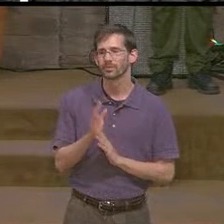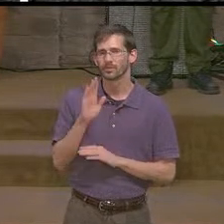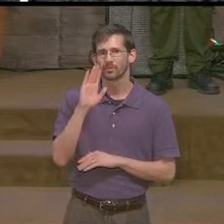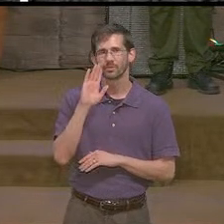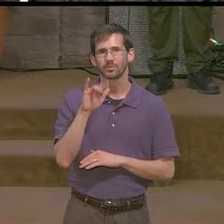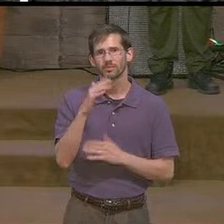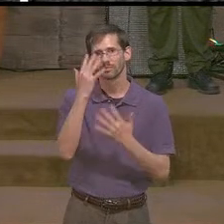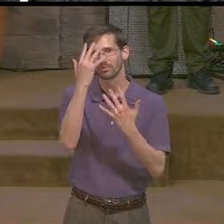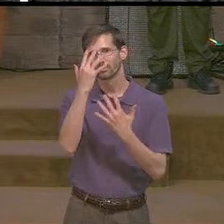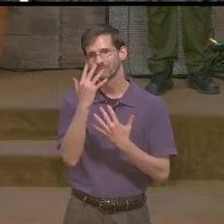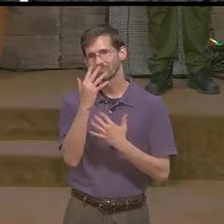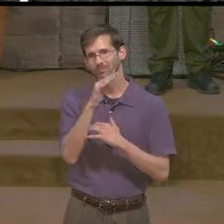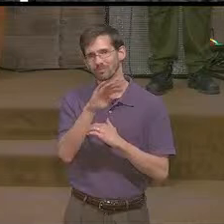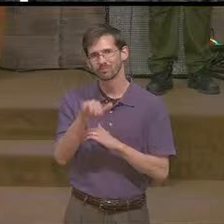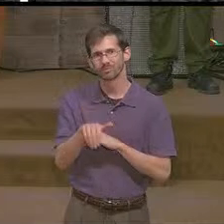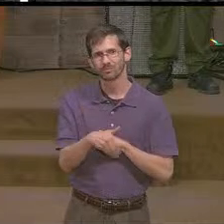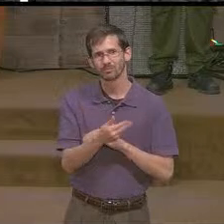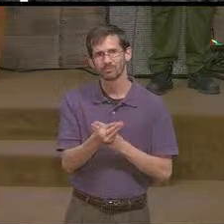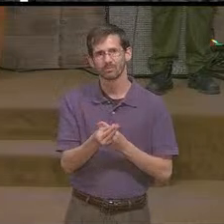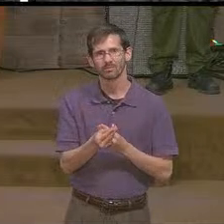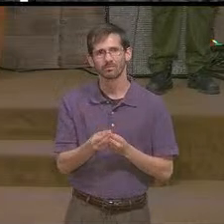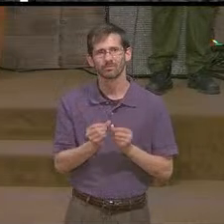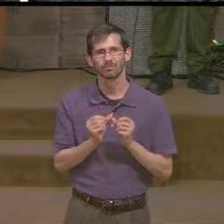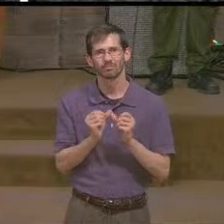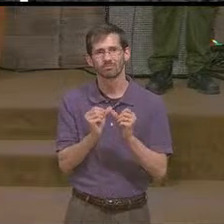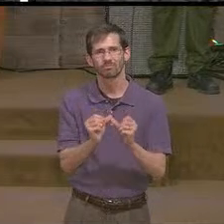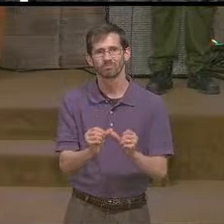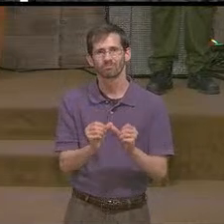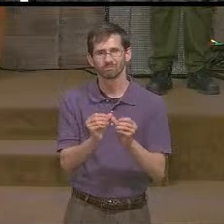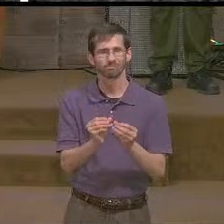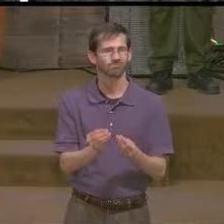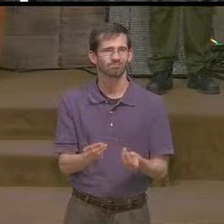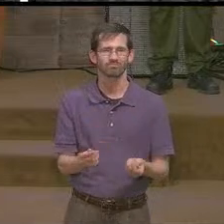I know the night won't last.